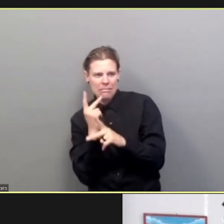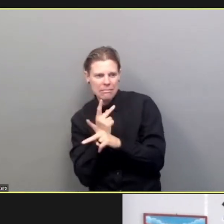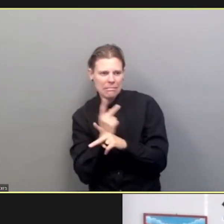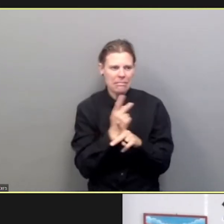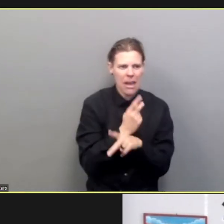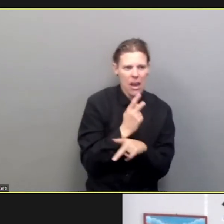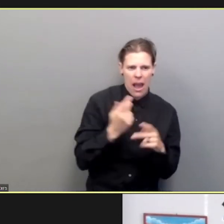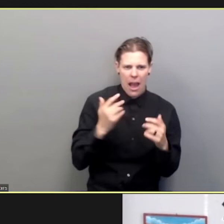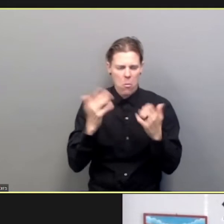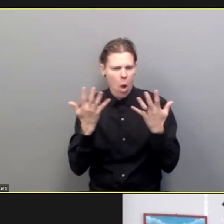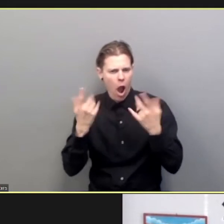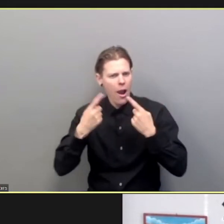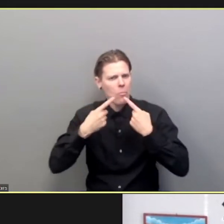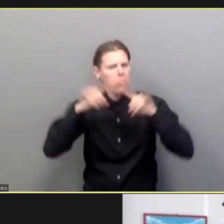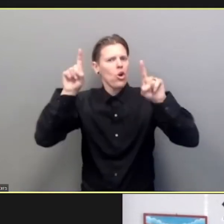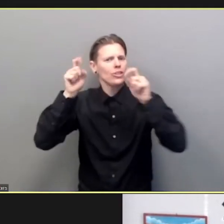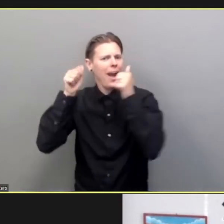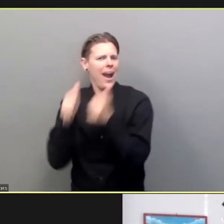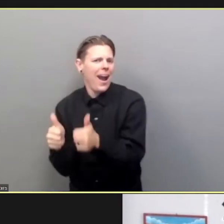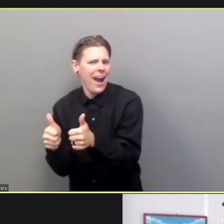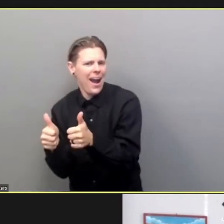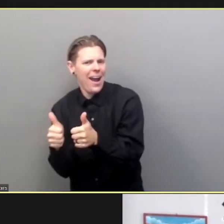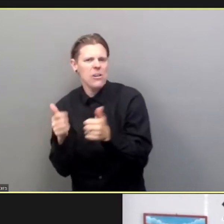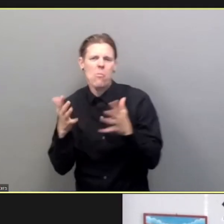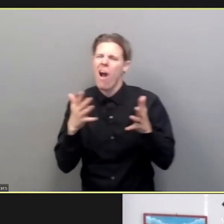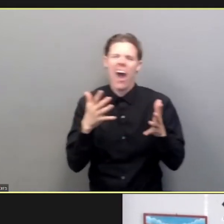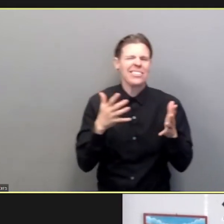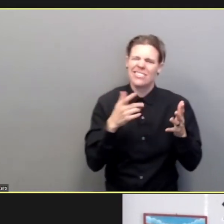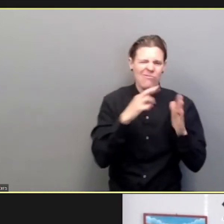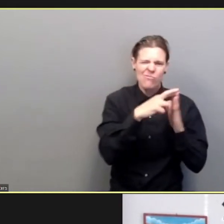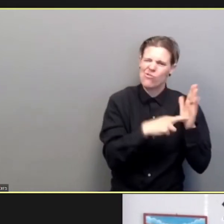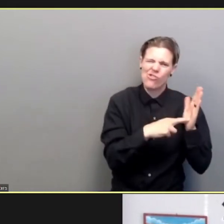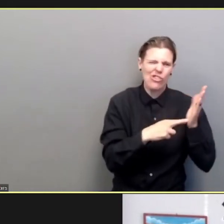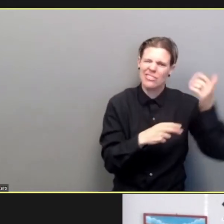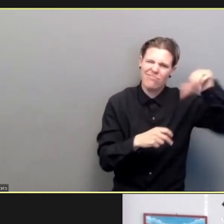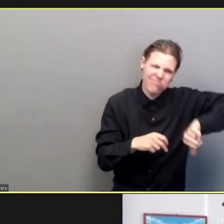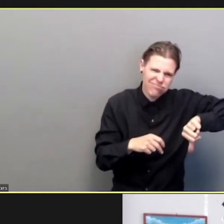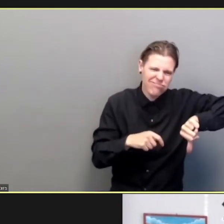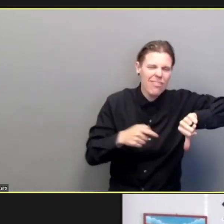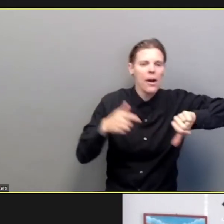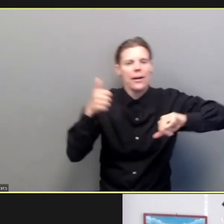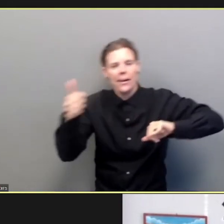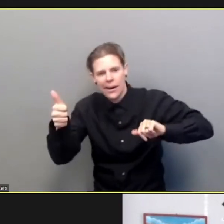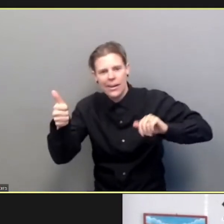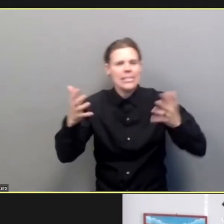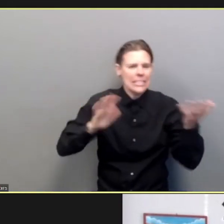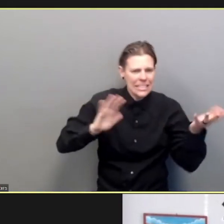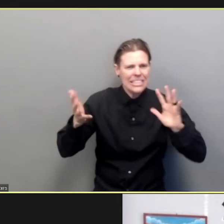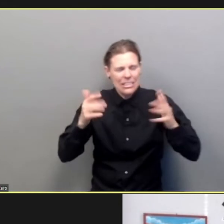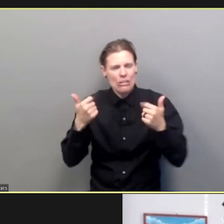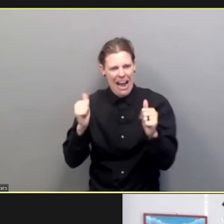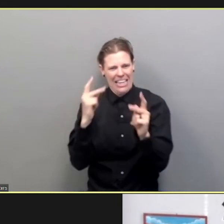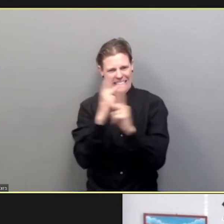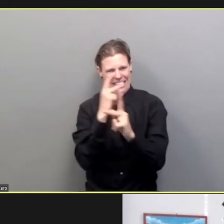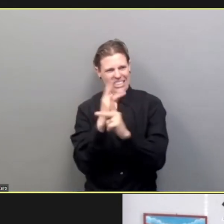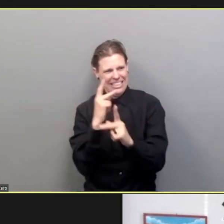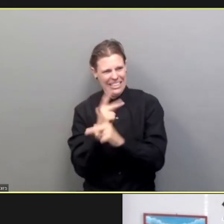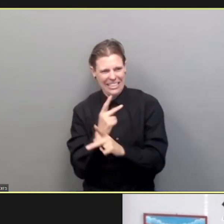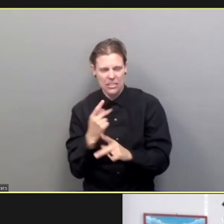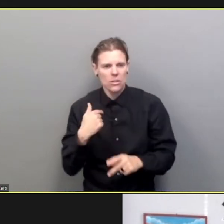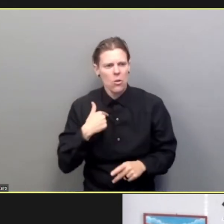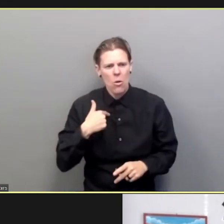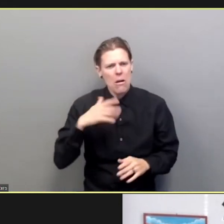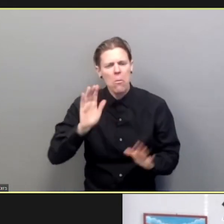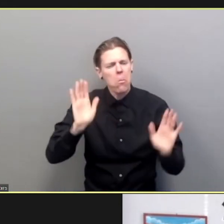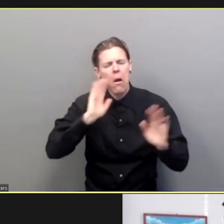doing things. We don't have major restrictions on the table or under discussion right now. I think